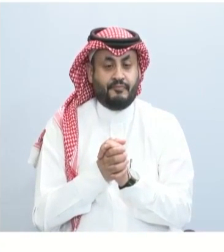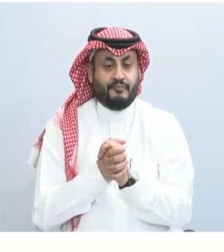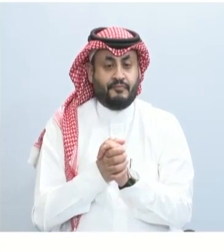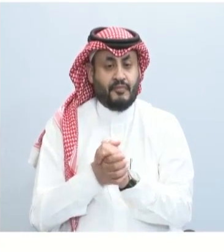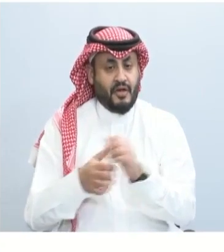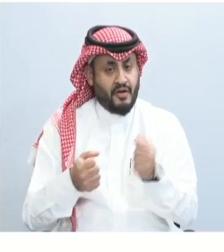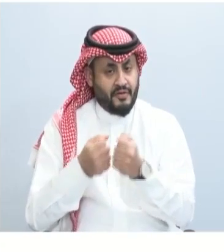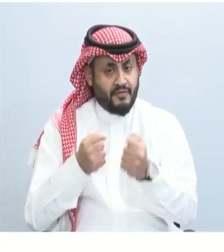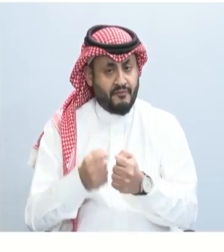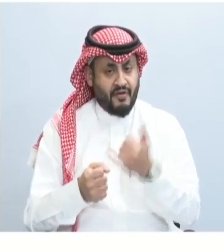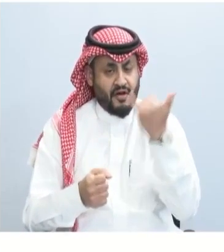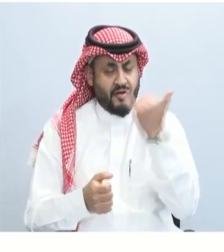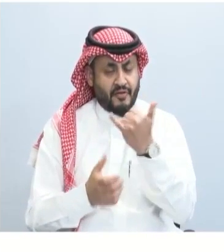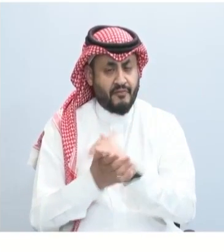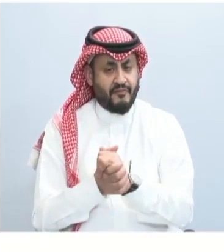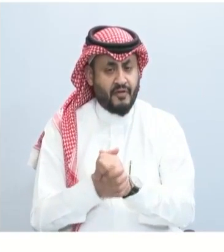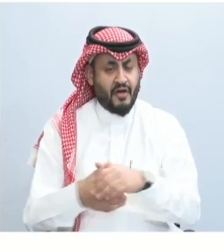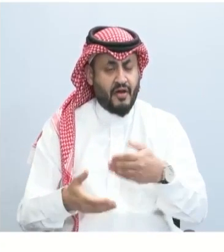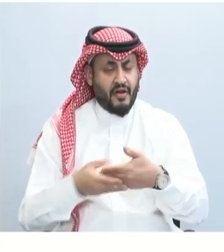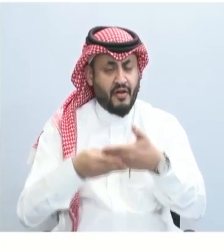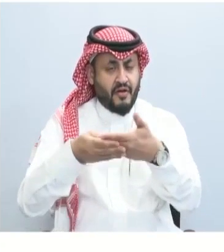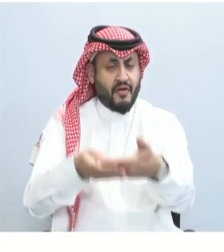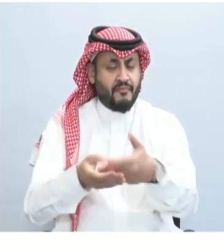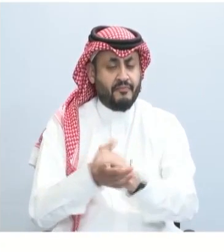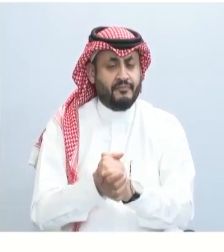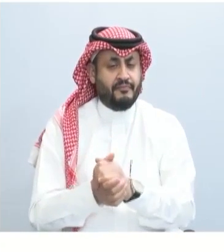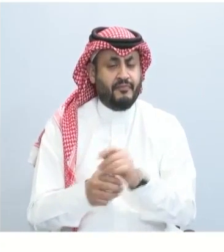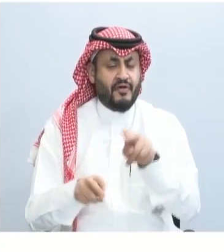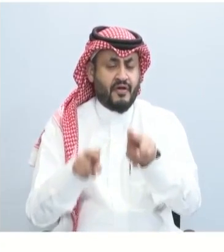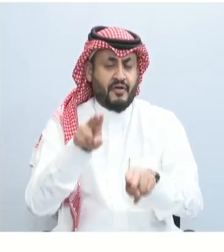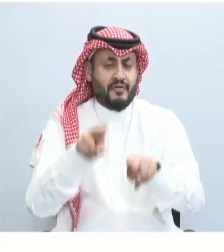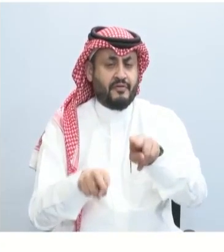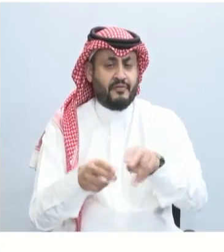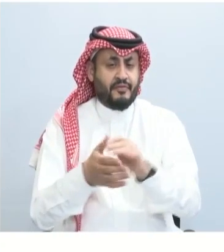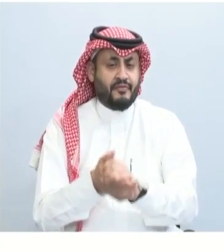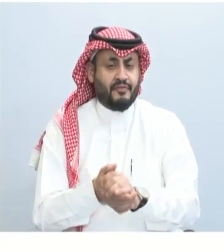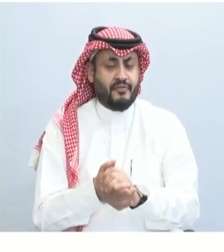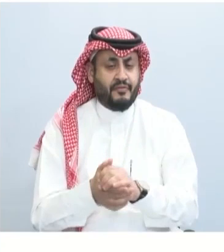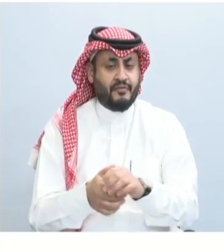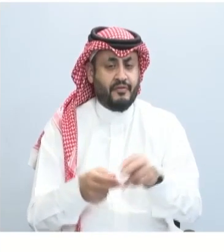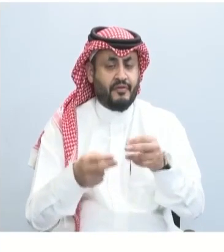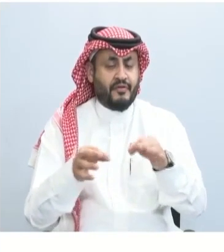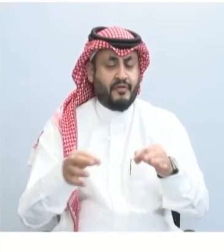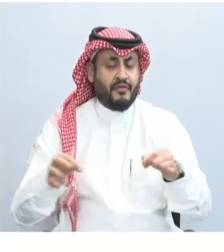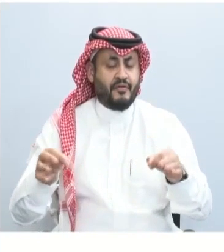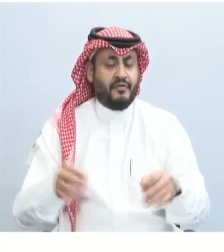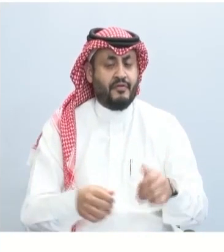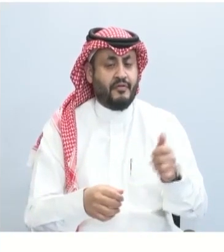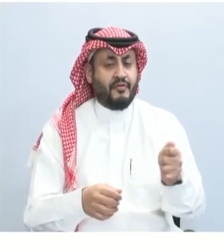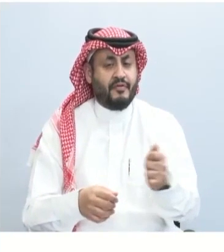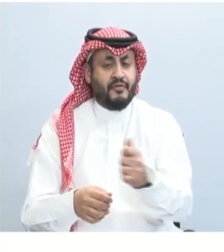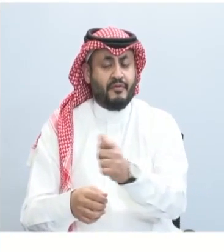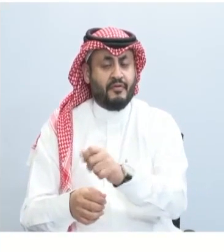exercises are important as it will help us to know or differentiate between the different letters